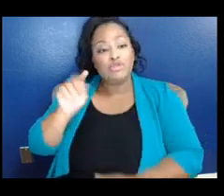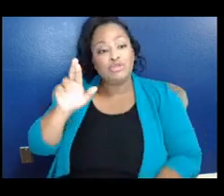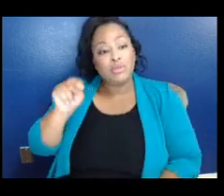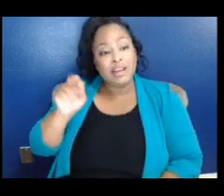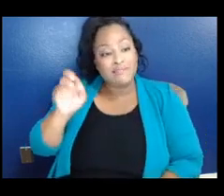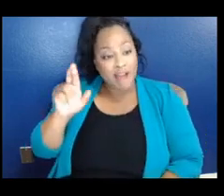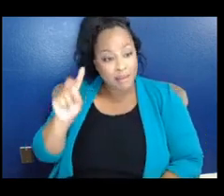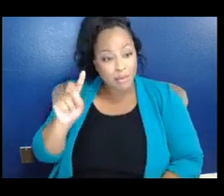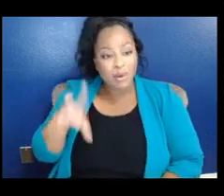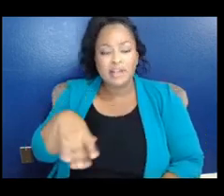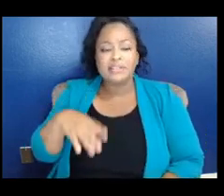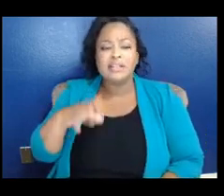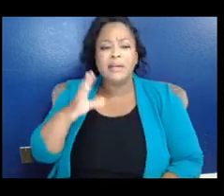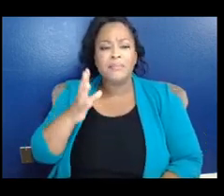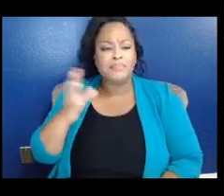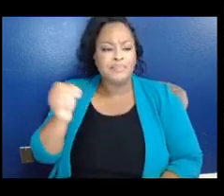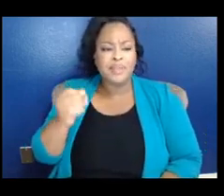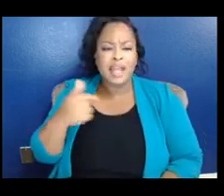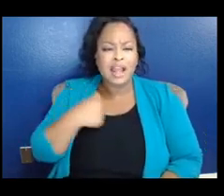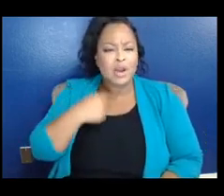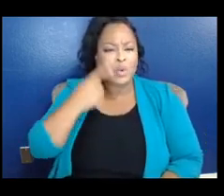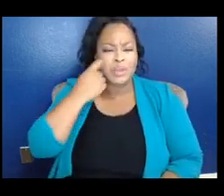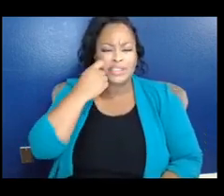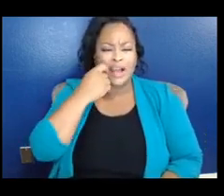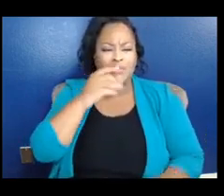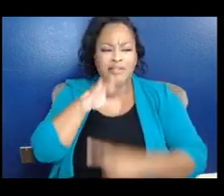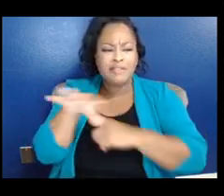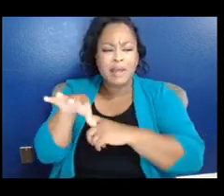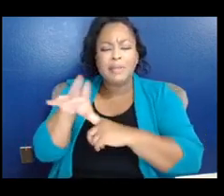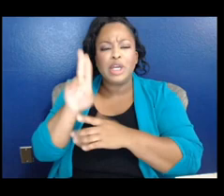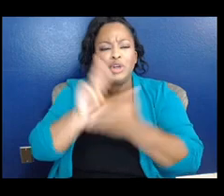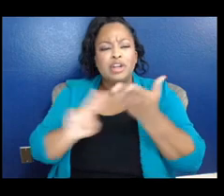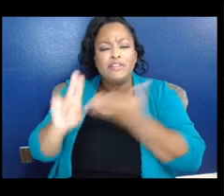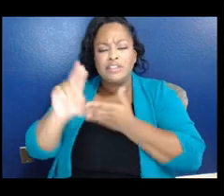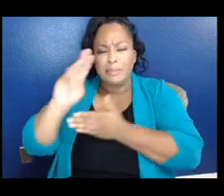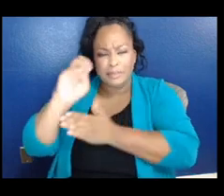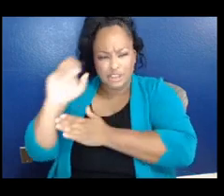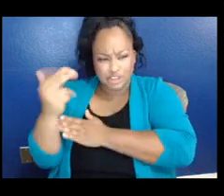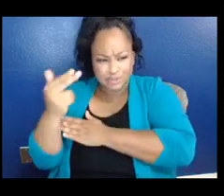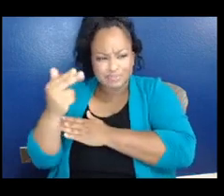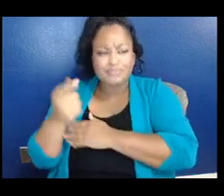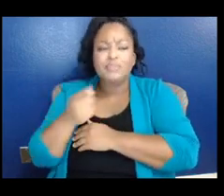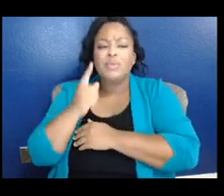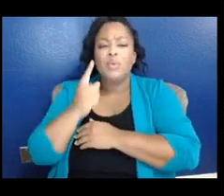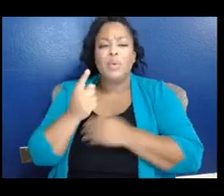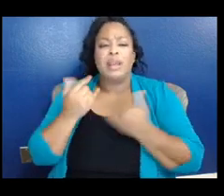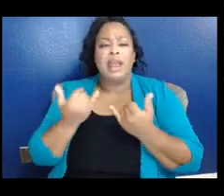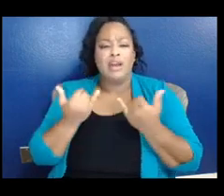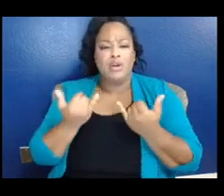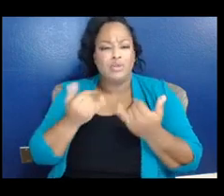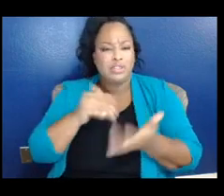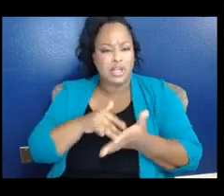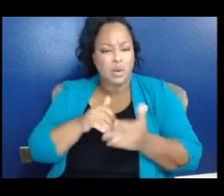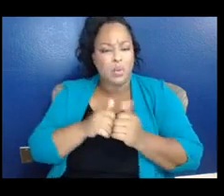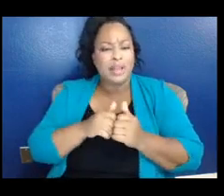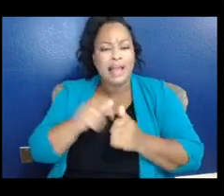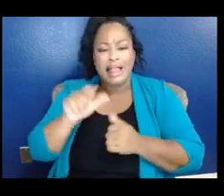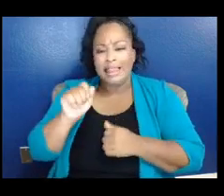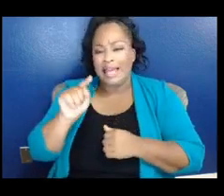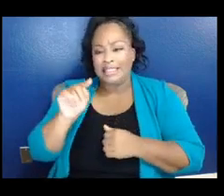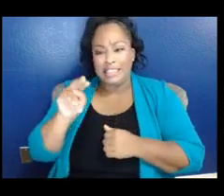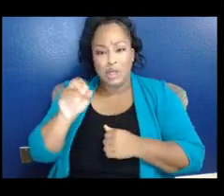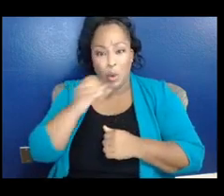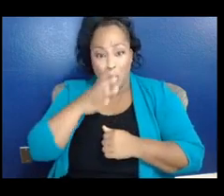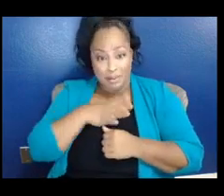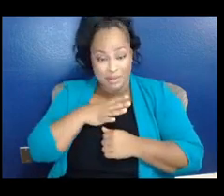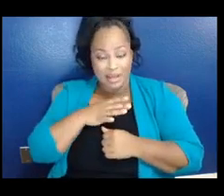uterine fibroids. And, I was recently filming at the University of Michigan, where there's a current study being done with Latina